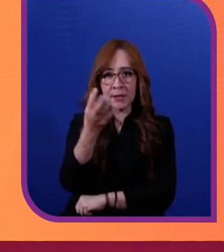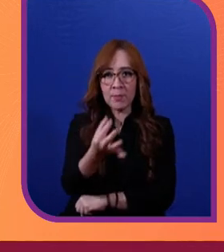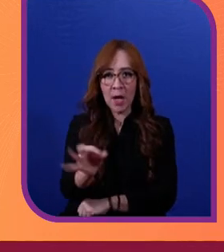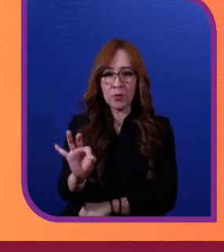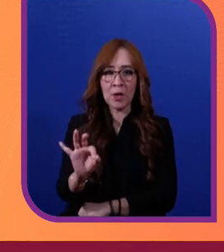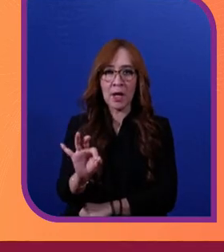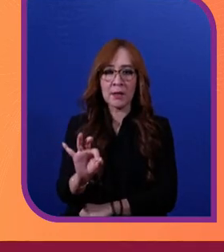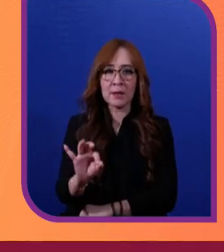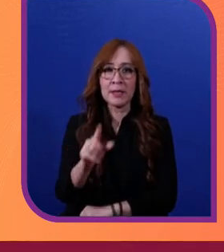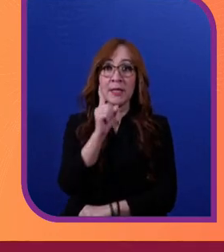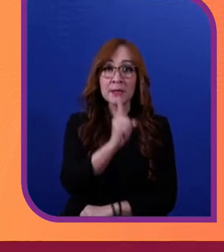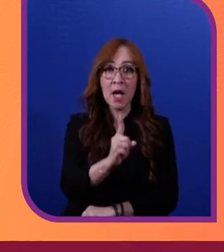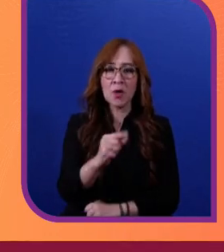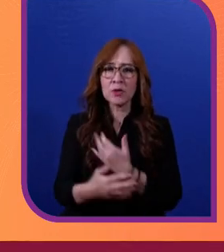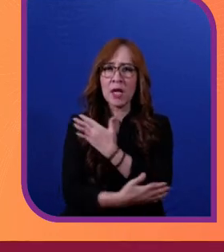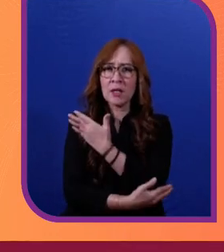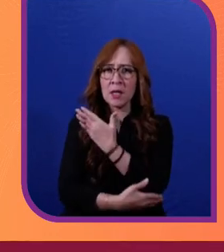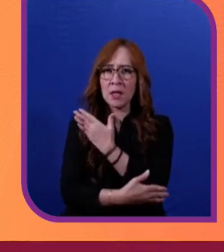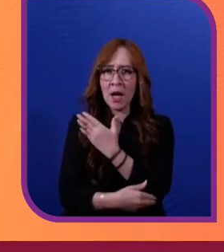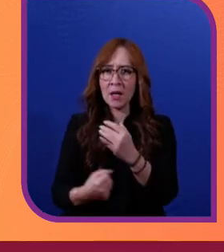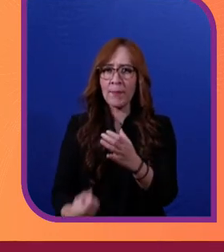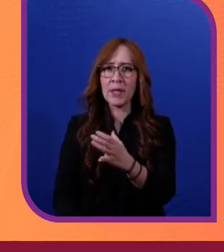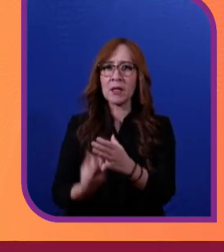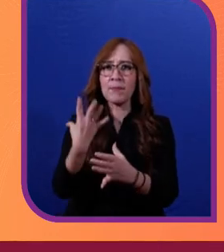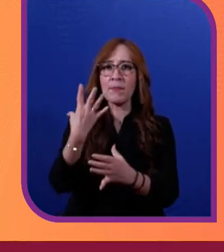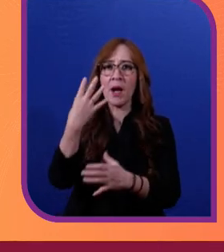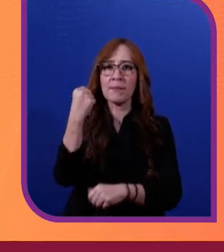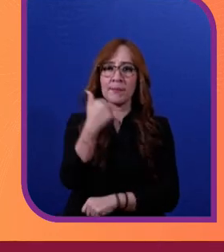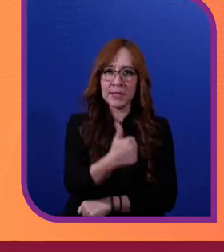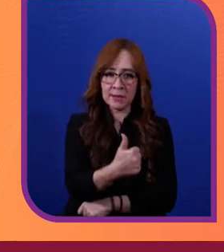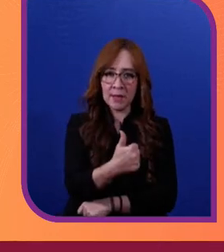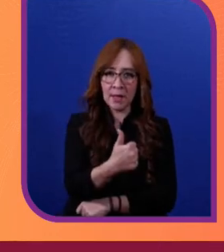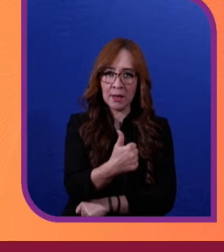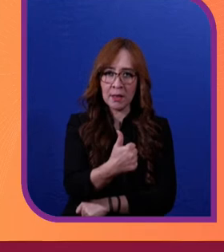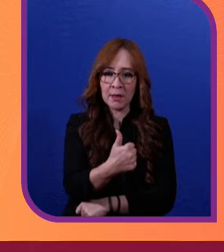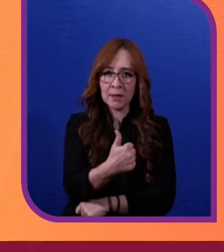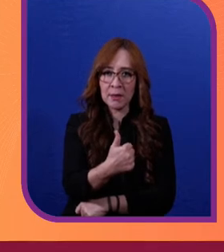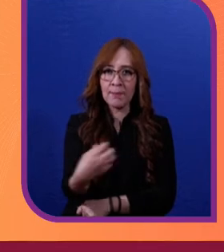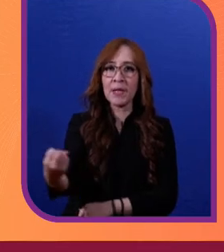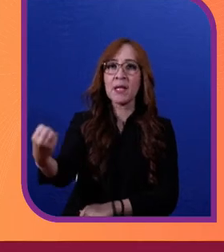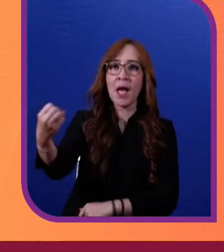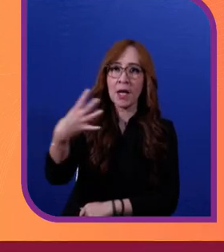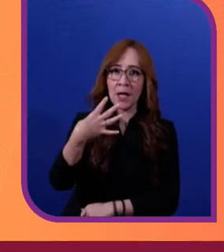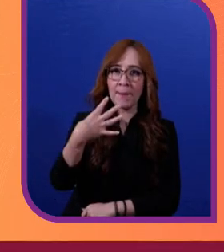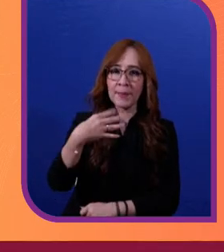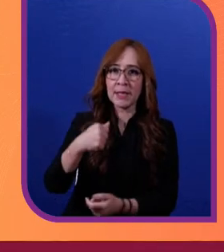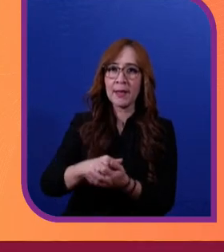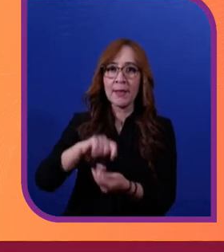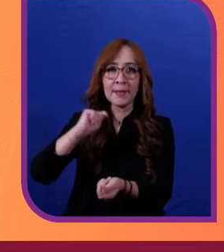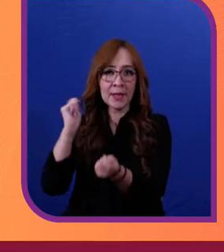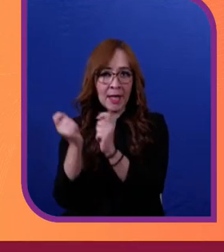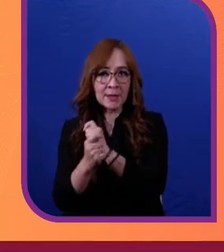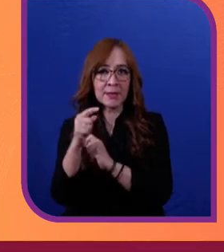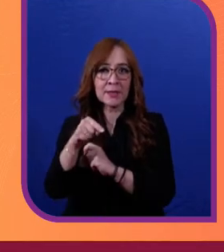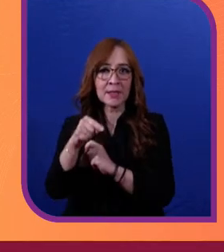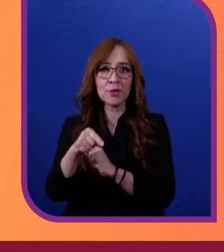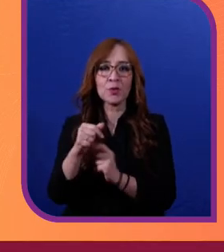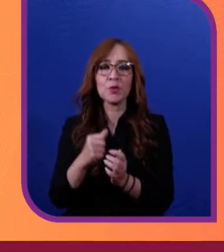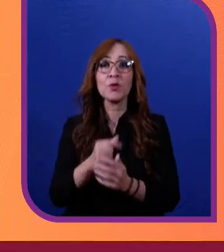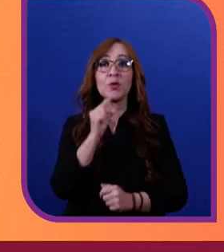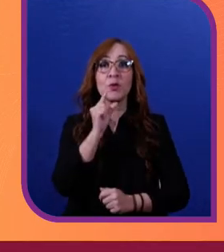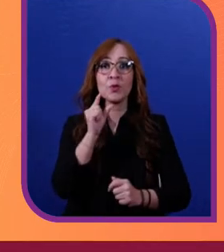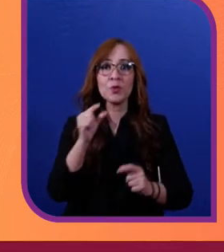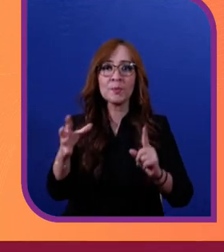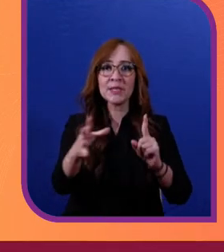closer two very high level software ini populer sip oke thank you far kustopo your confirmation tablet